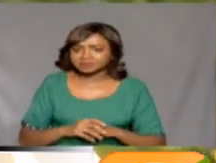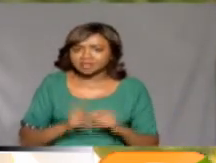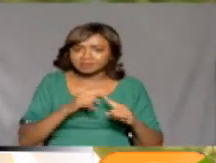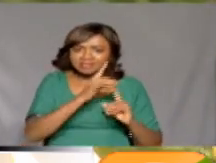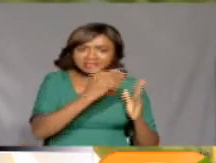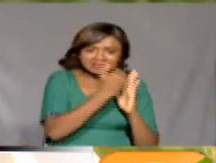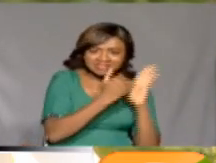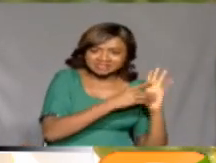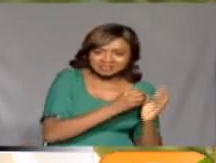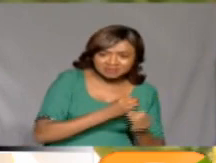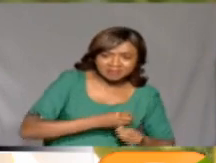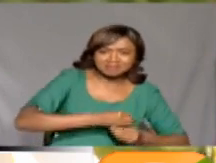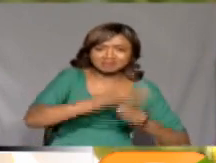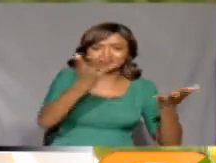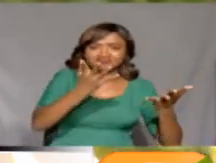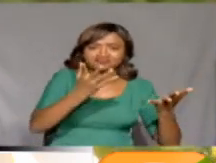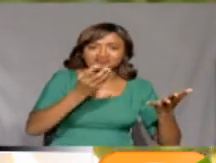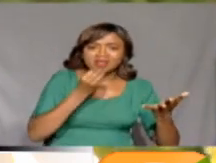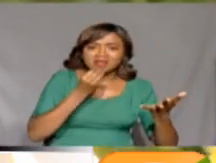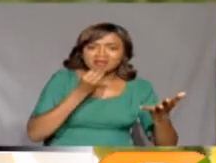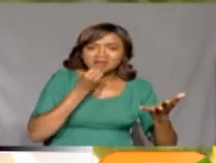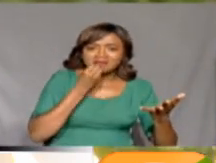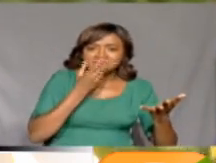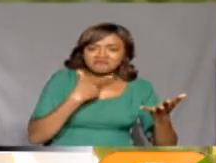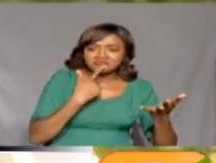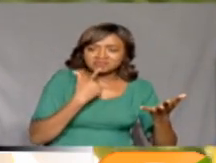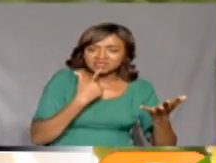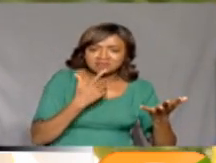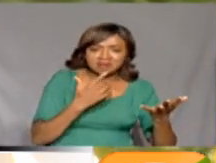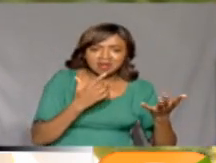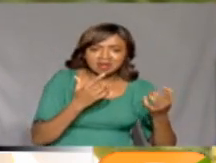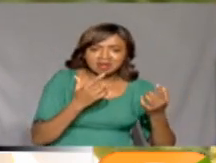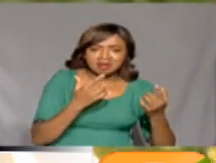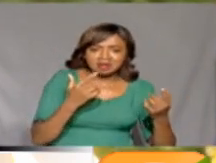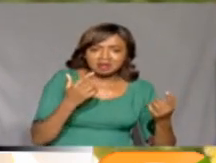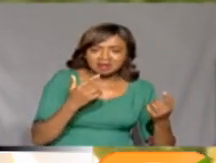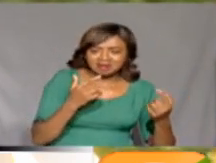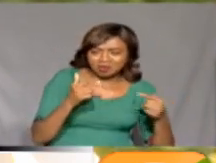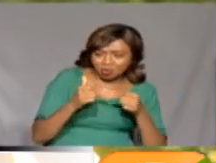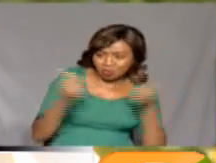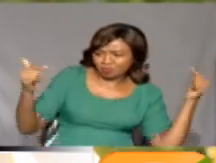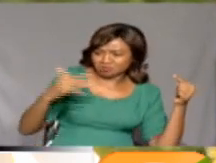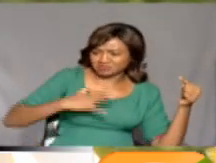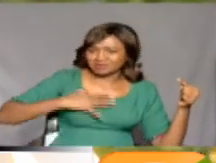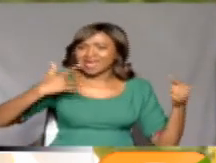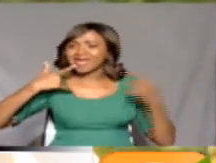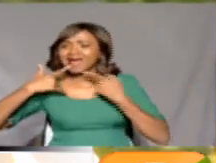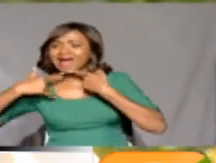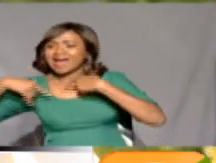statement against my announcement,